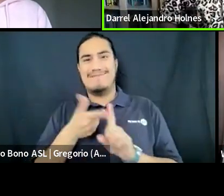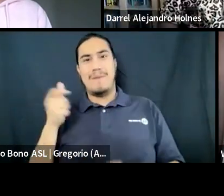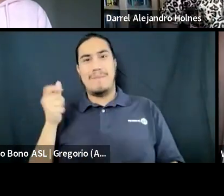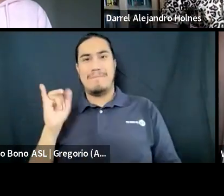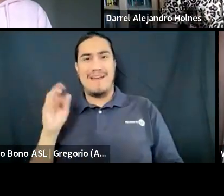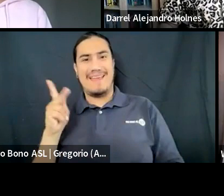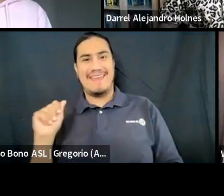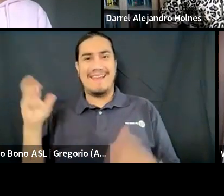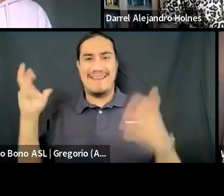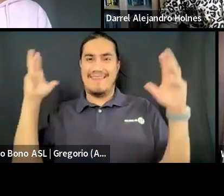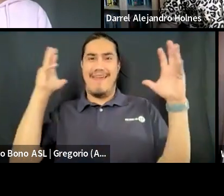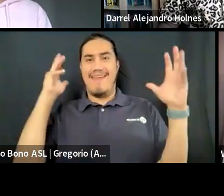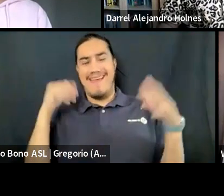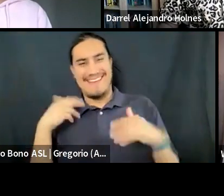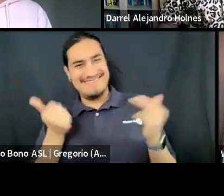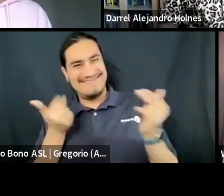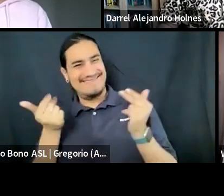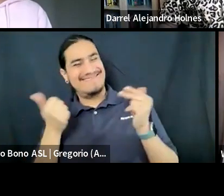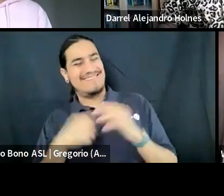I love it. Love it.